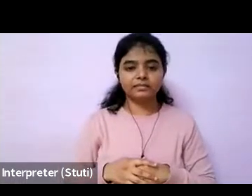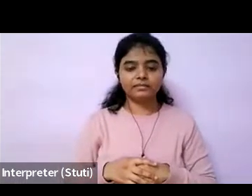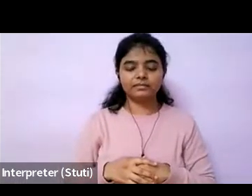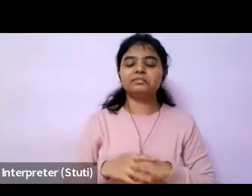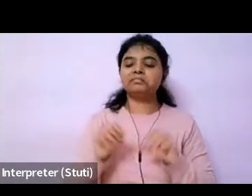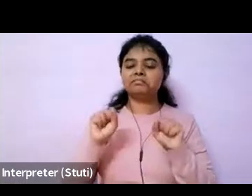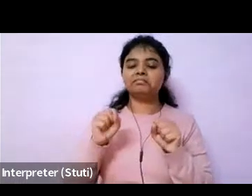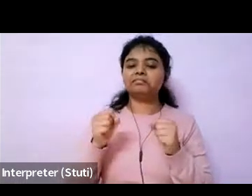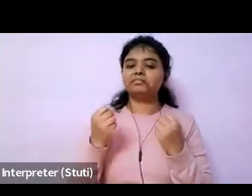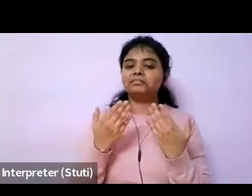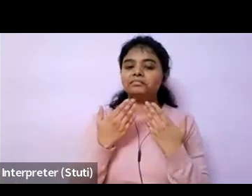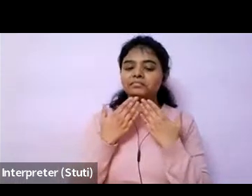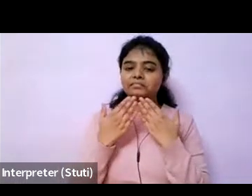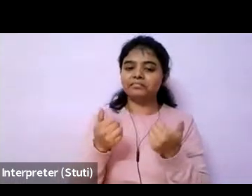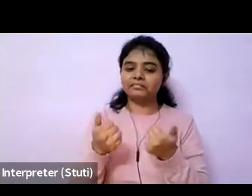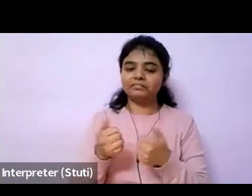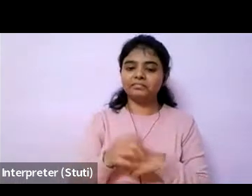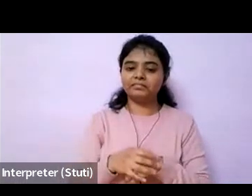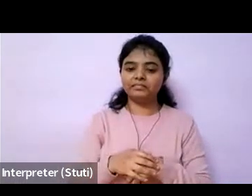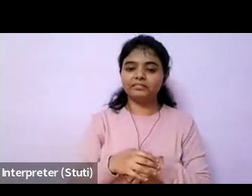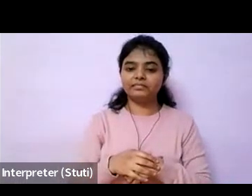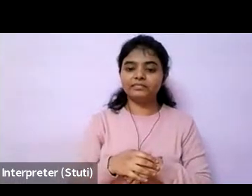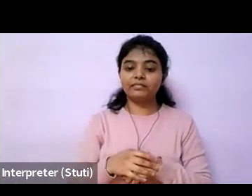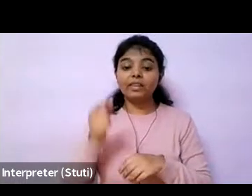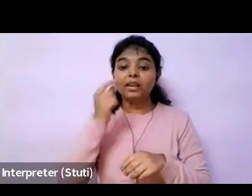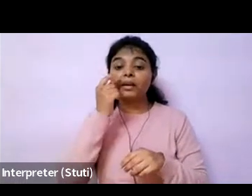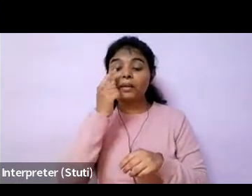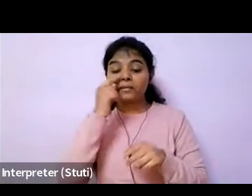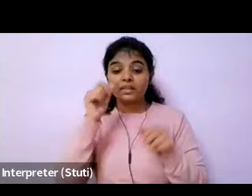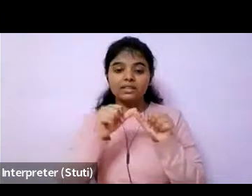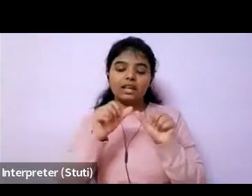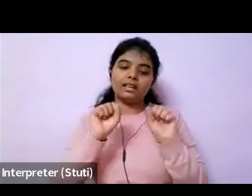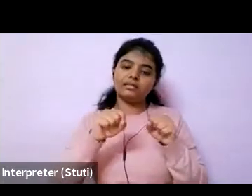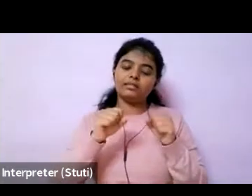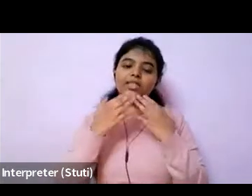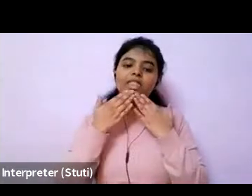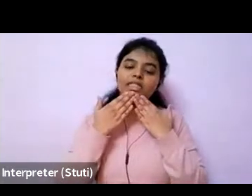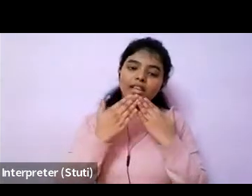that as well. Yeah. Okay, then I think we can end for today. Thank